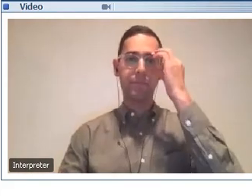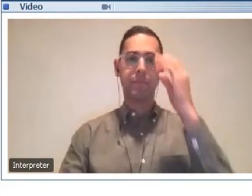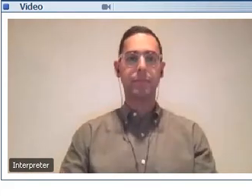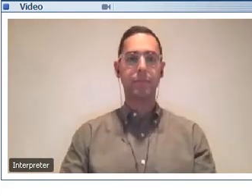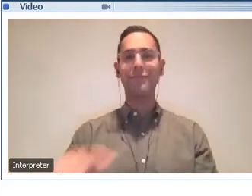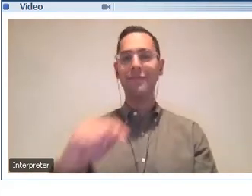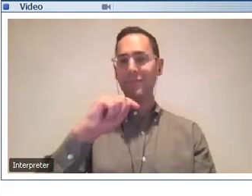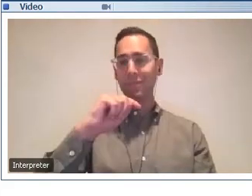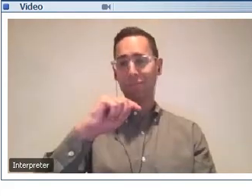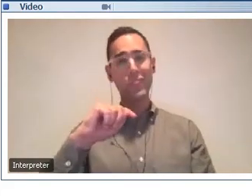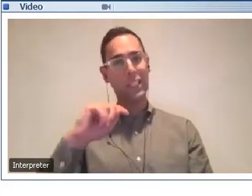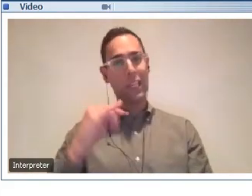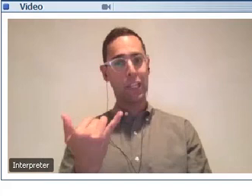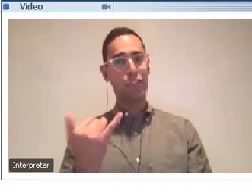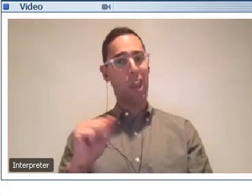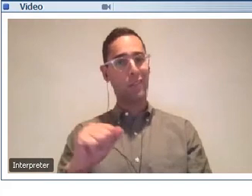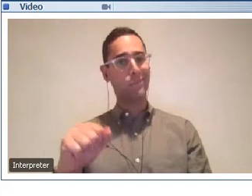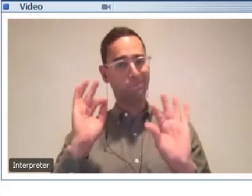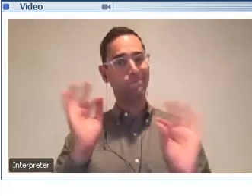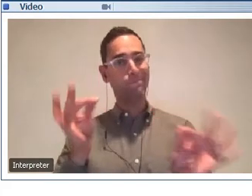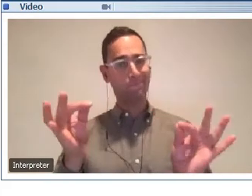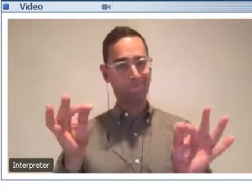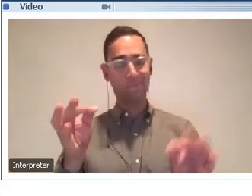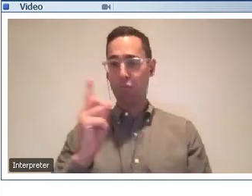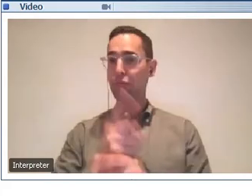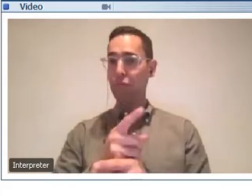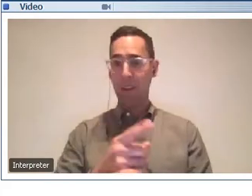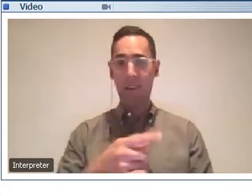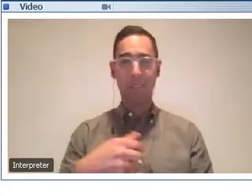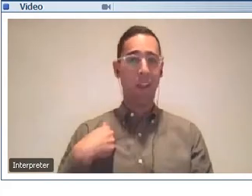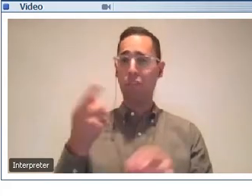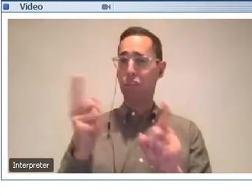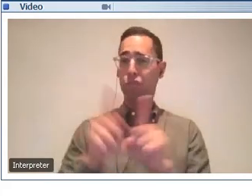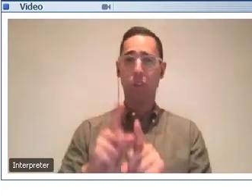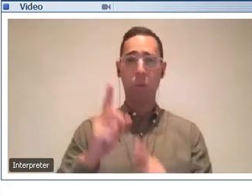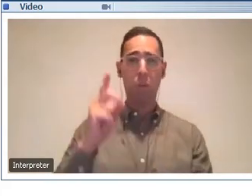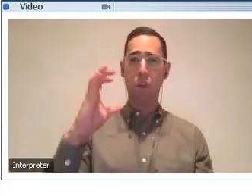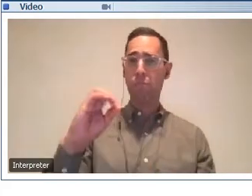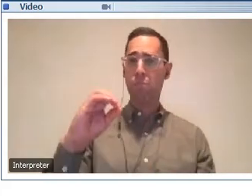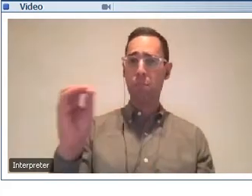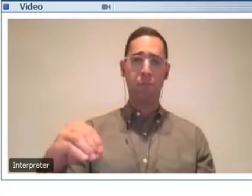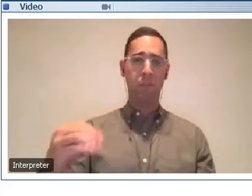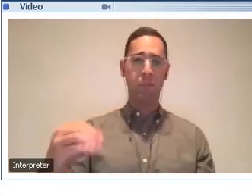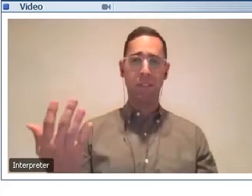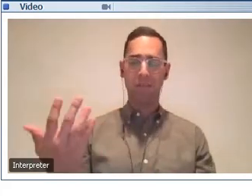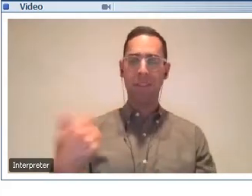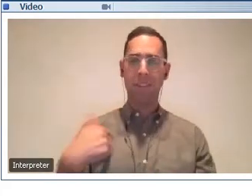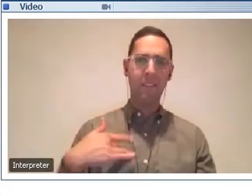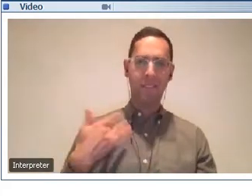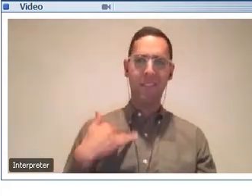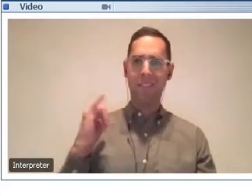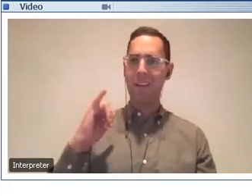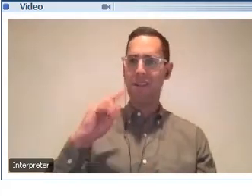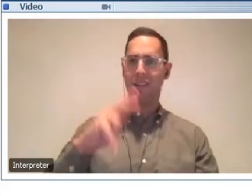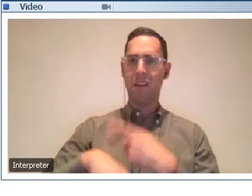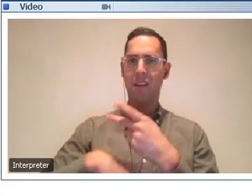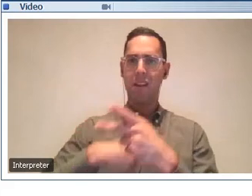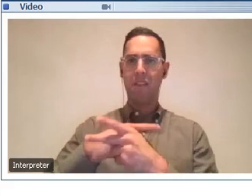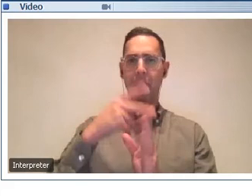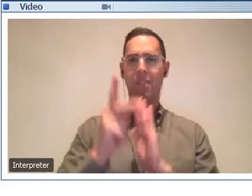agree more, and really think that this kind of policy, you know, is an important tool, you